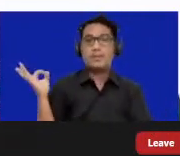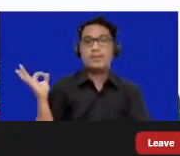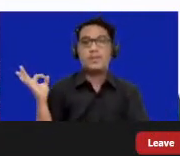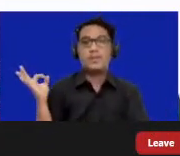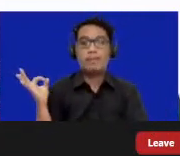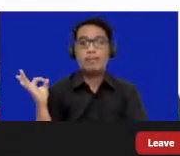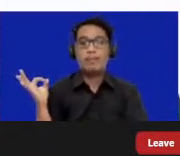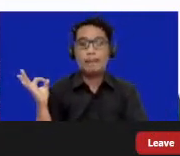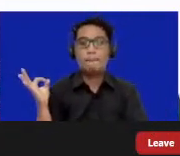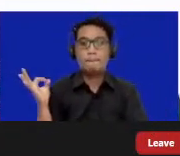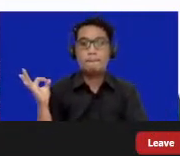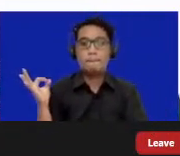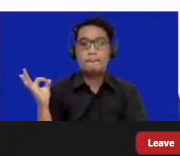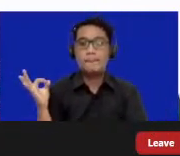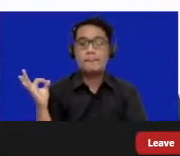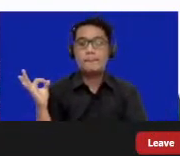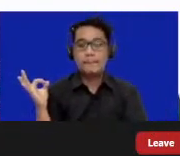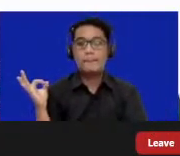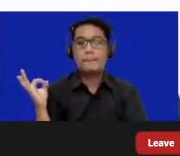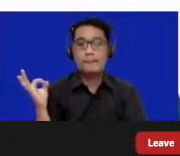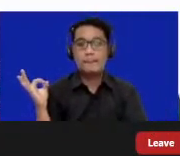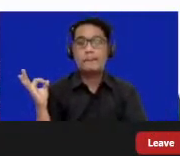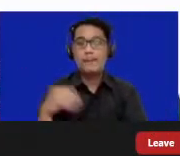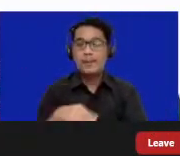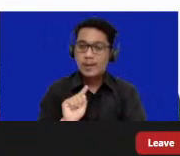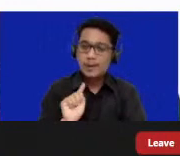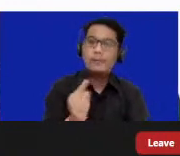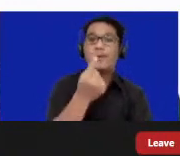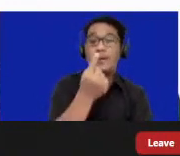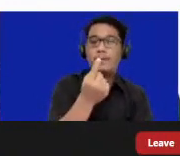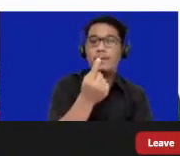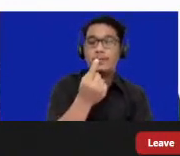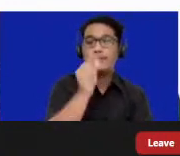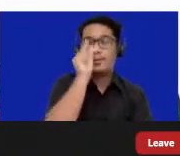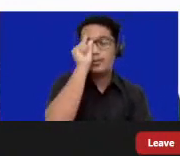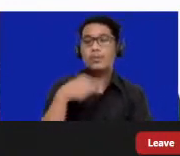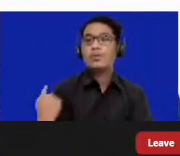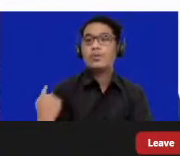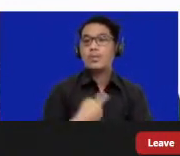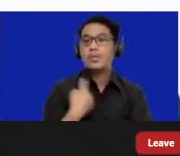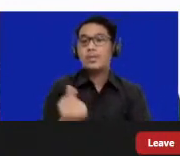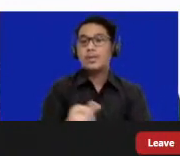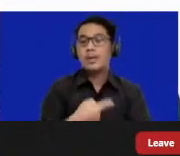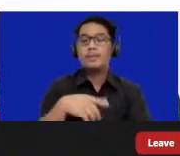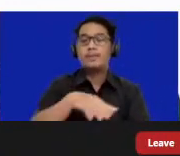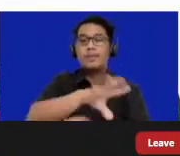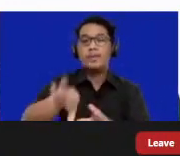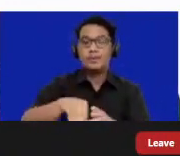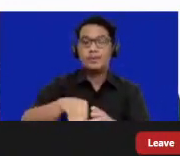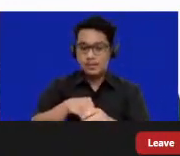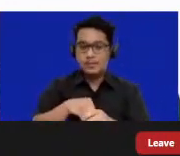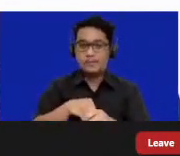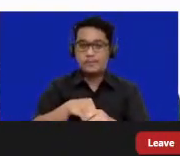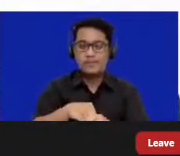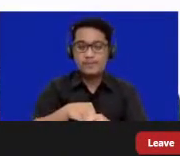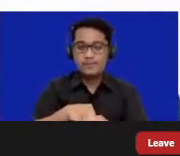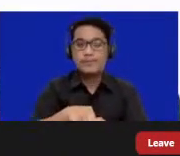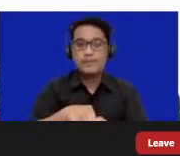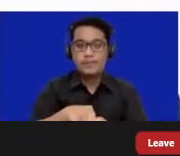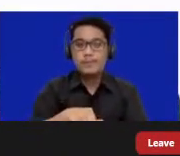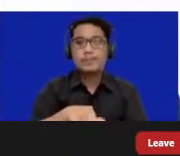private sector infrastructure, private sector methods, private sector technologies. I'm thinking of these things